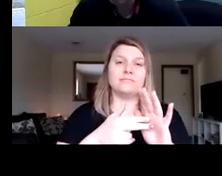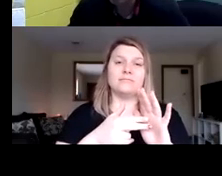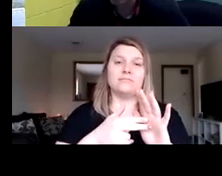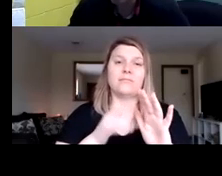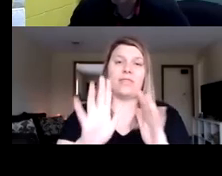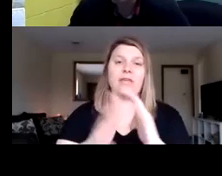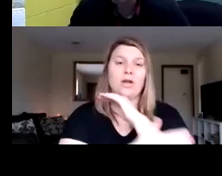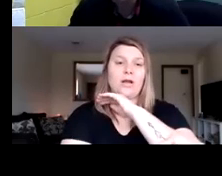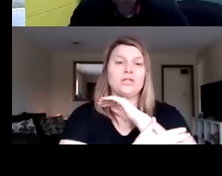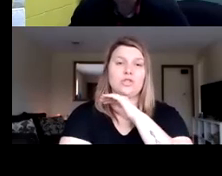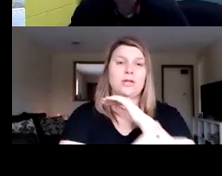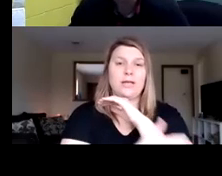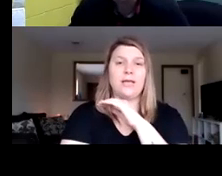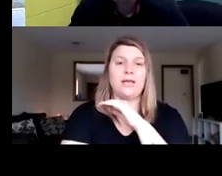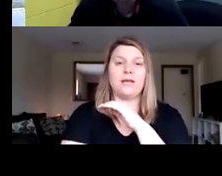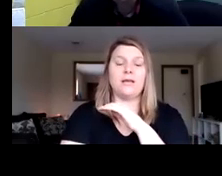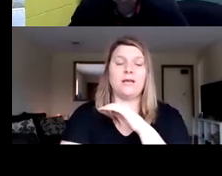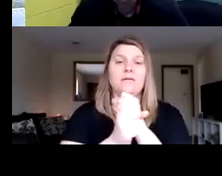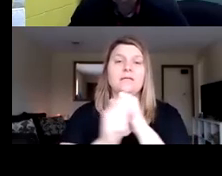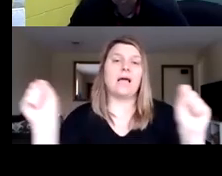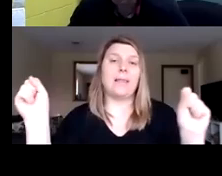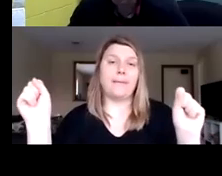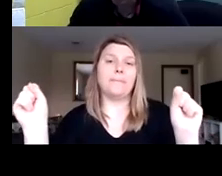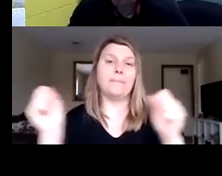country of asylum. So